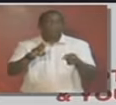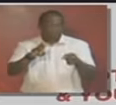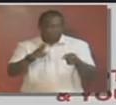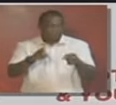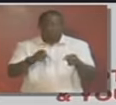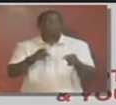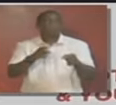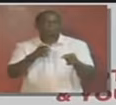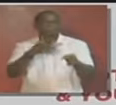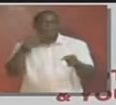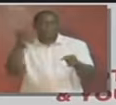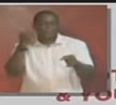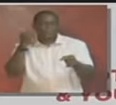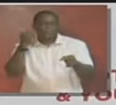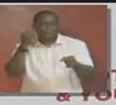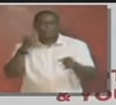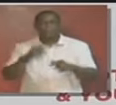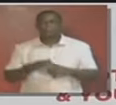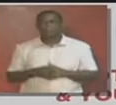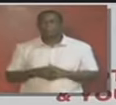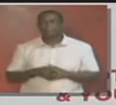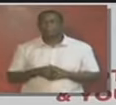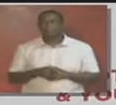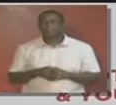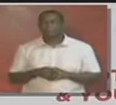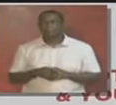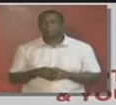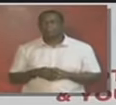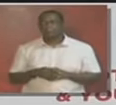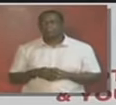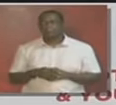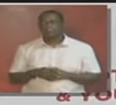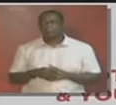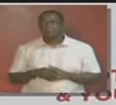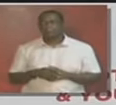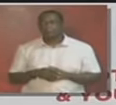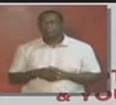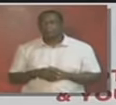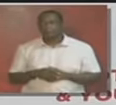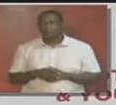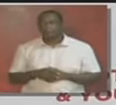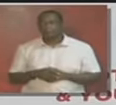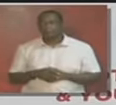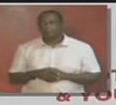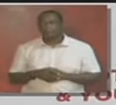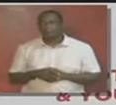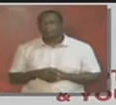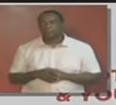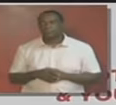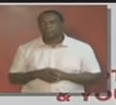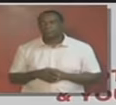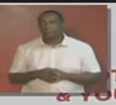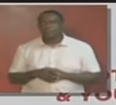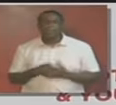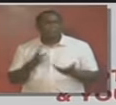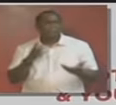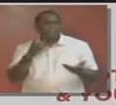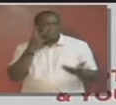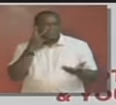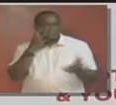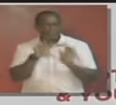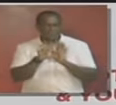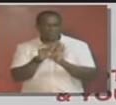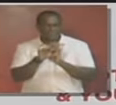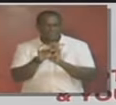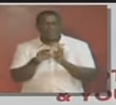K9 operatives detecting lots of things, cancers, things on moles on person's legs. I've seen those videos. But there's a